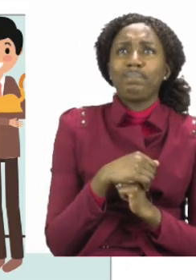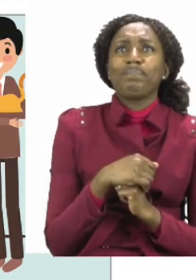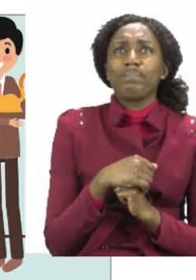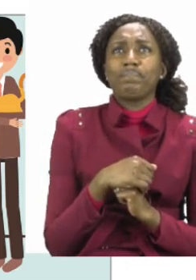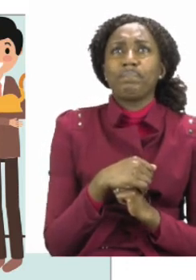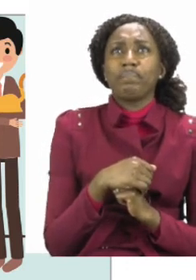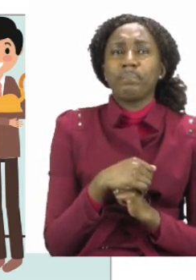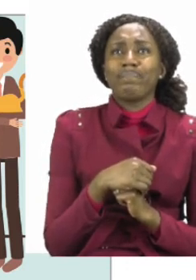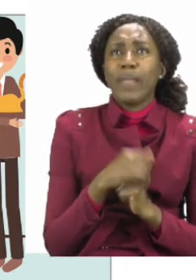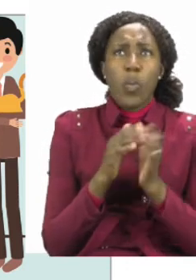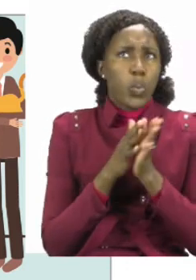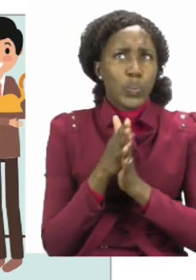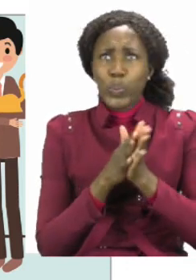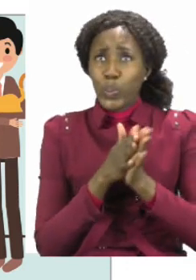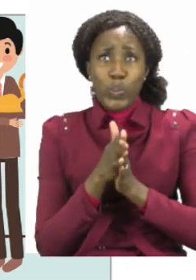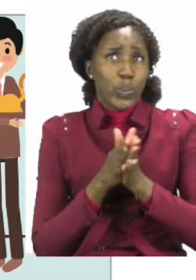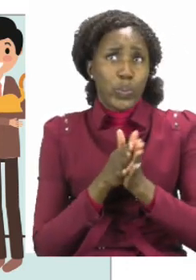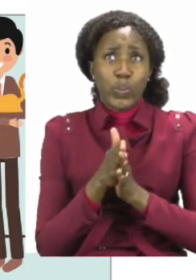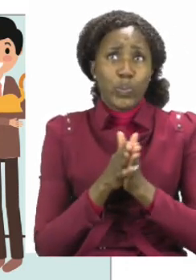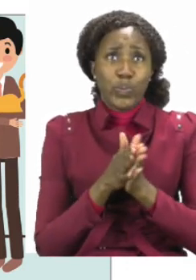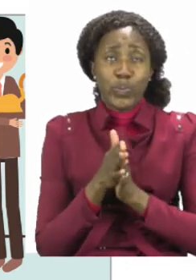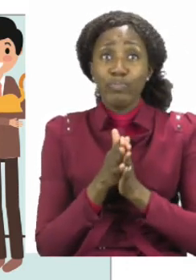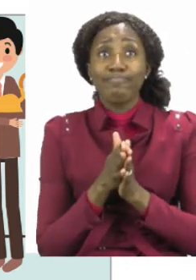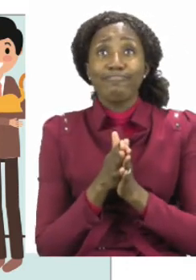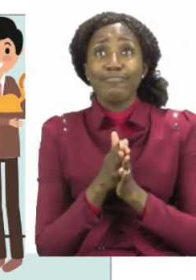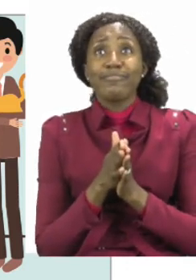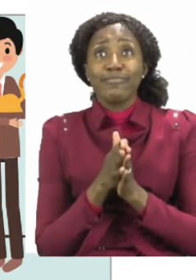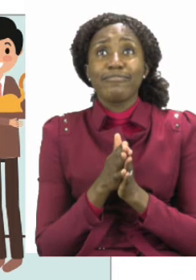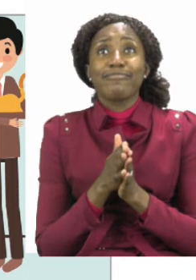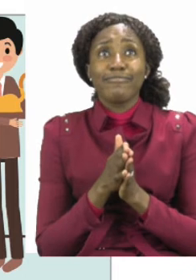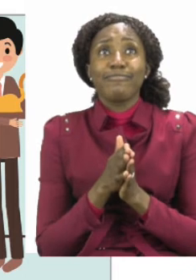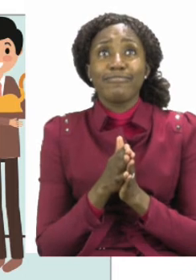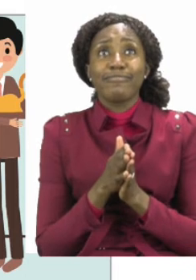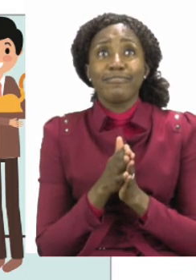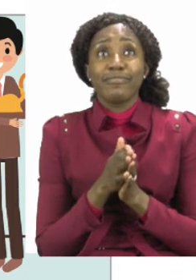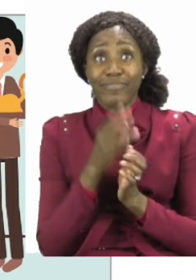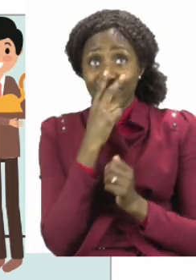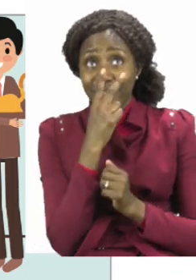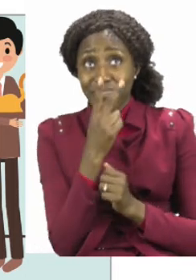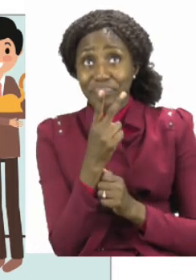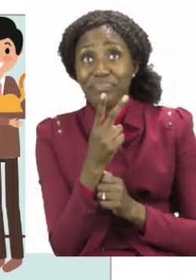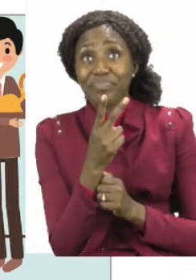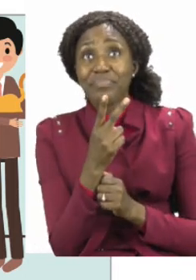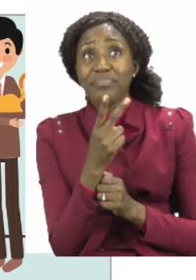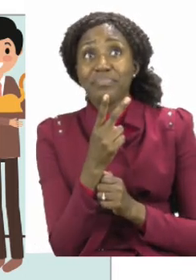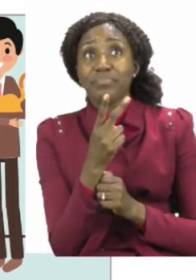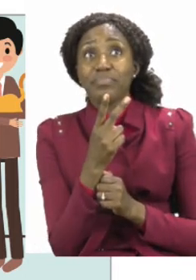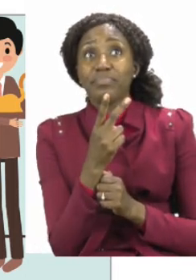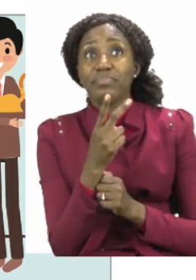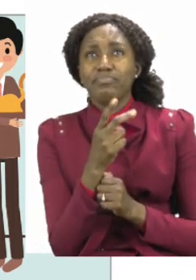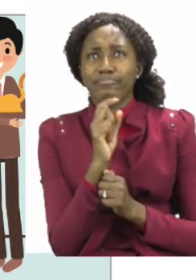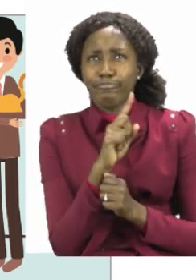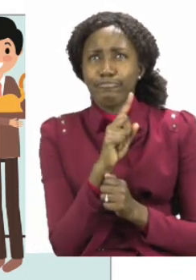fun activity. Now, there on page 19, boys and girls, you will see 1,